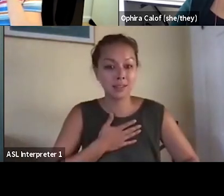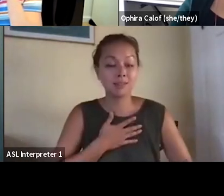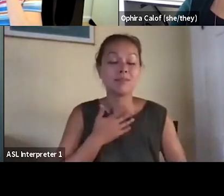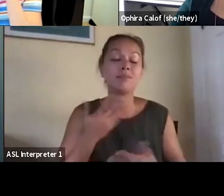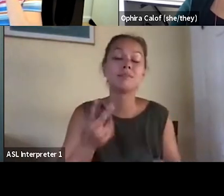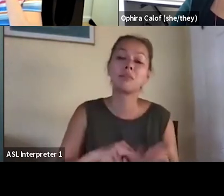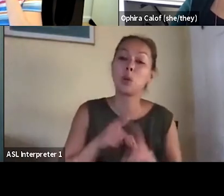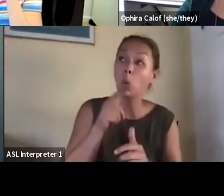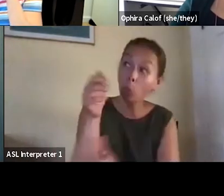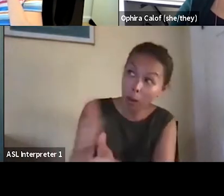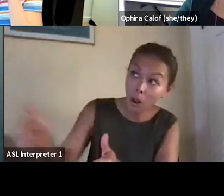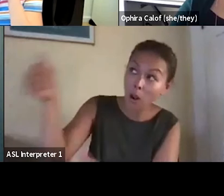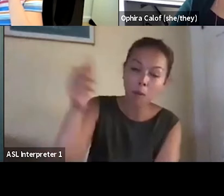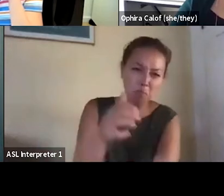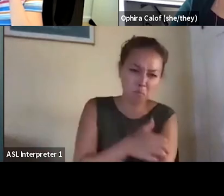making moves like that.